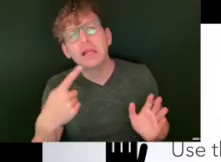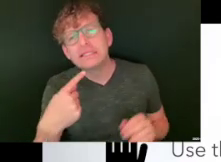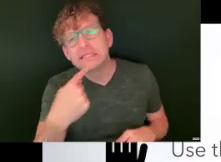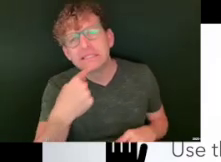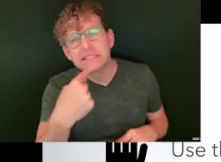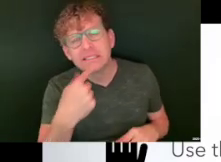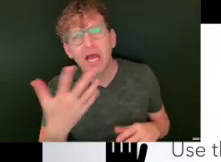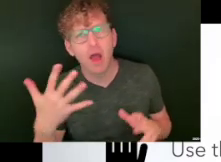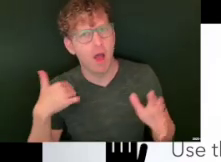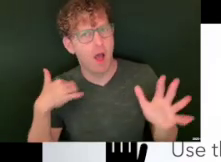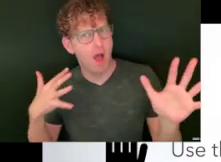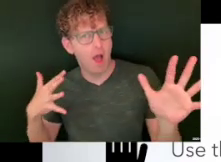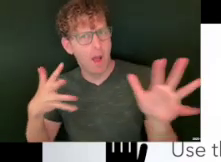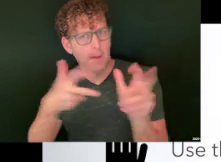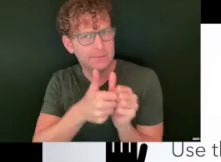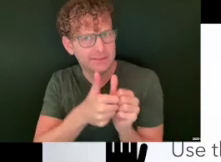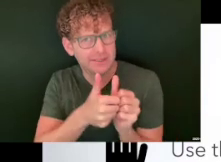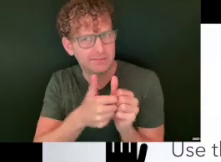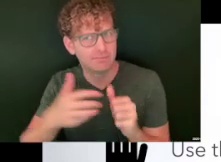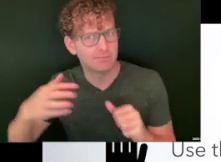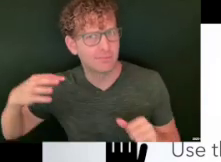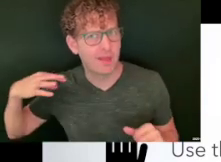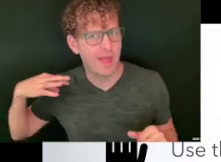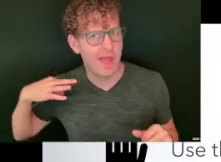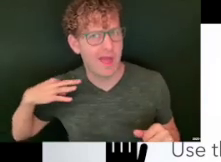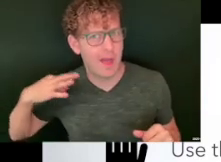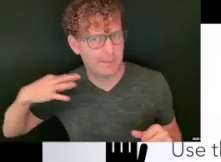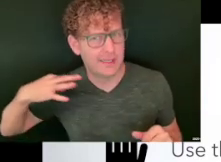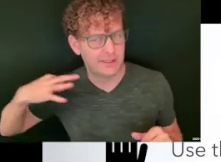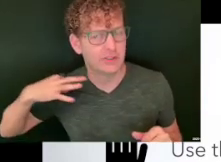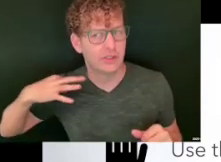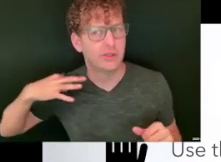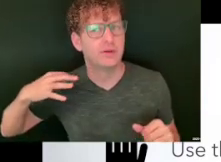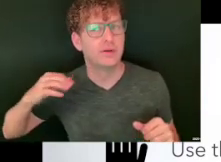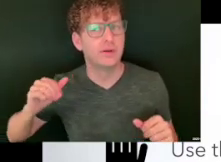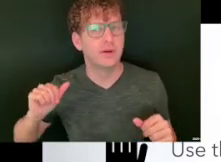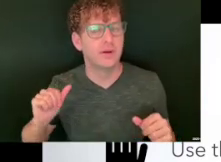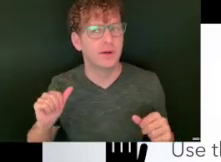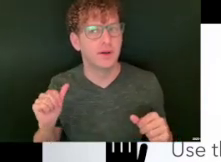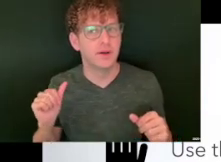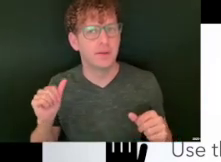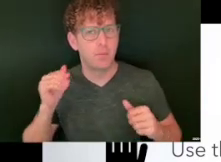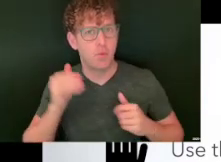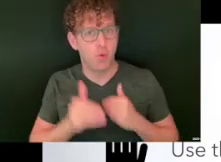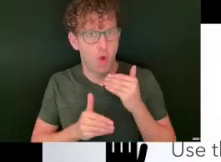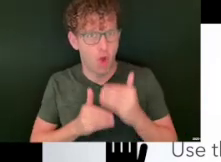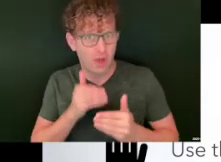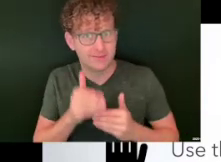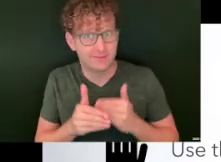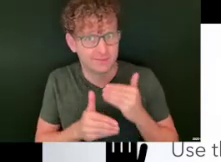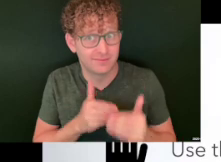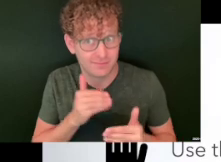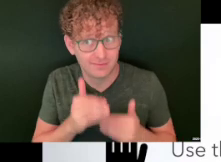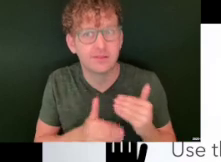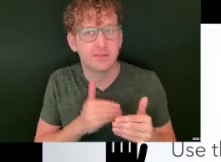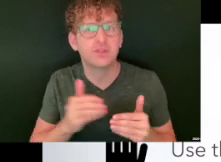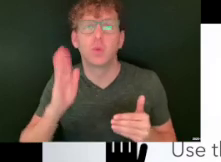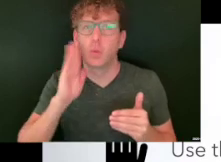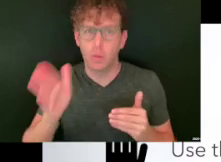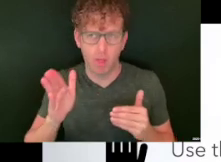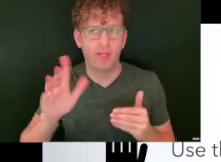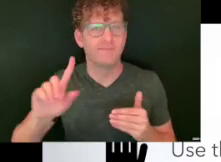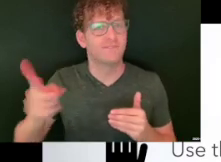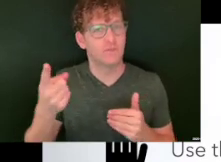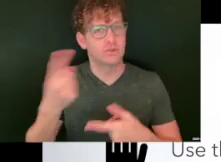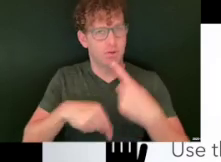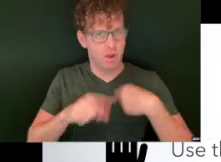I see no other hands raised at this time. Let's see. We do have questions